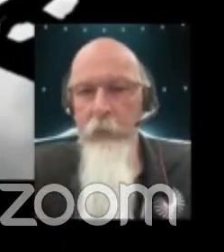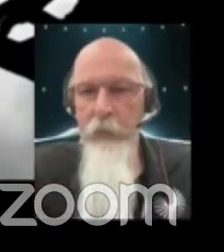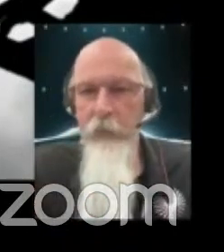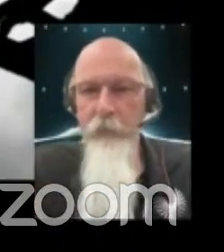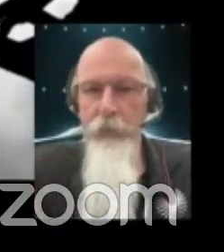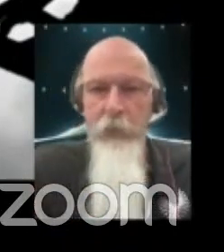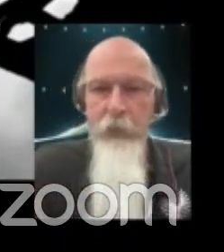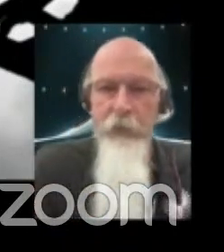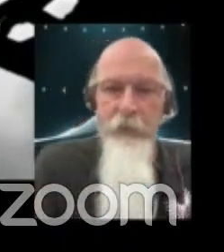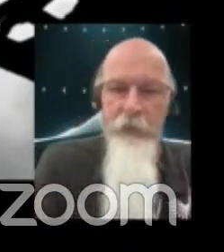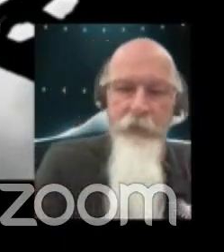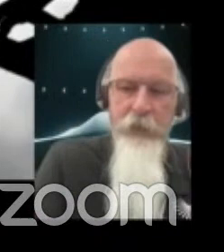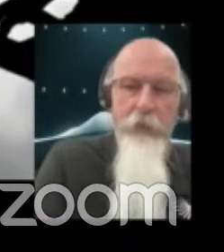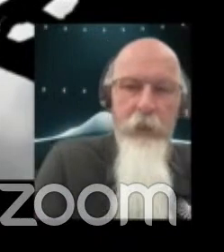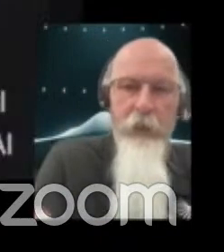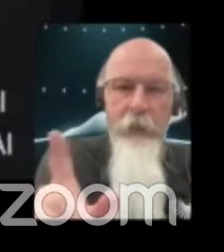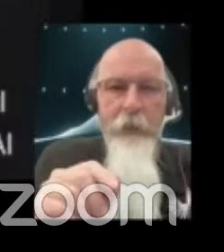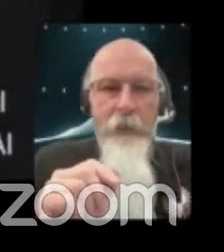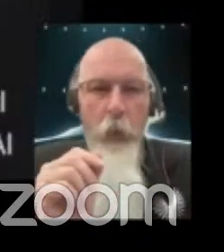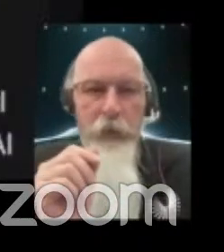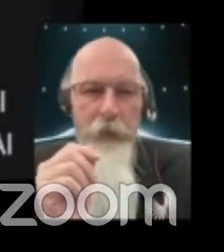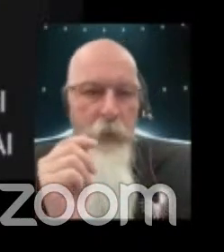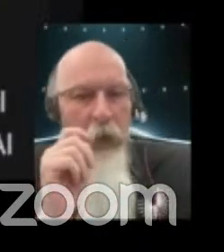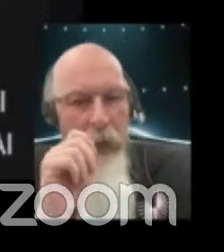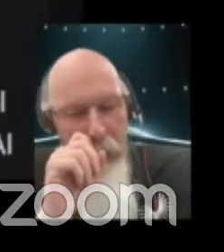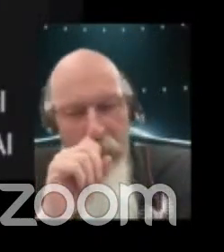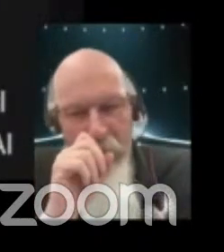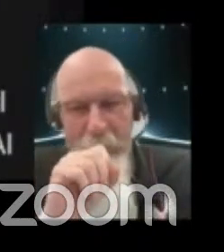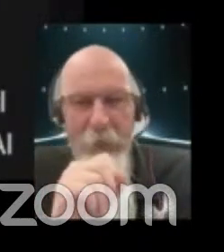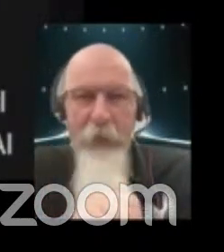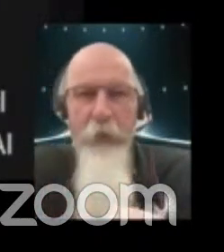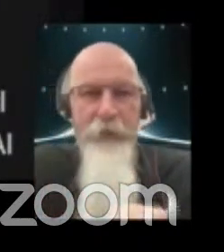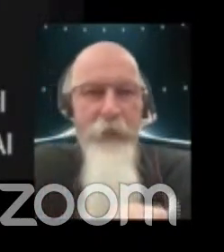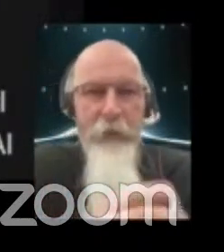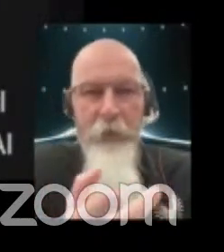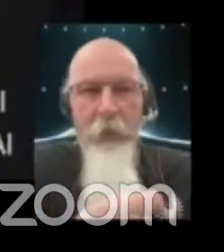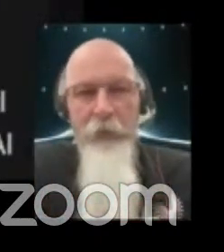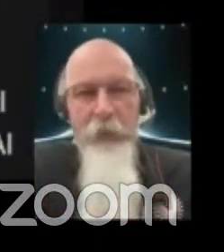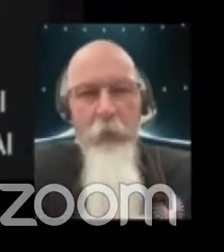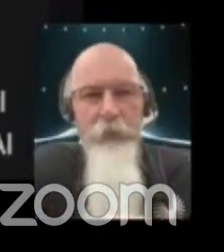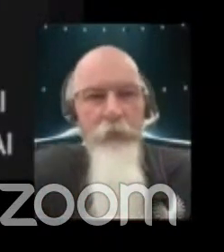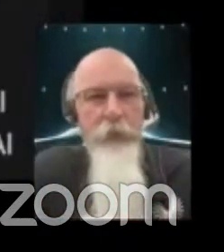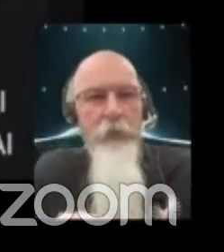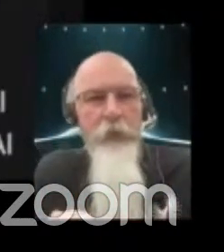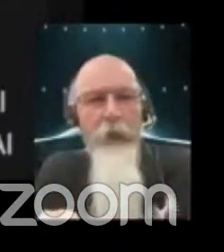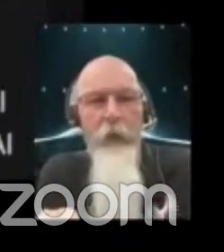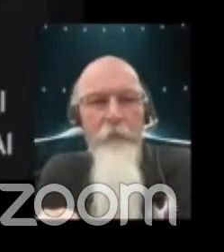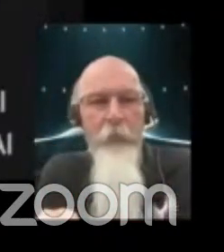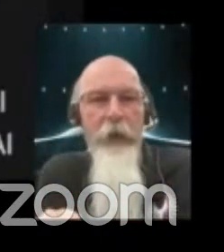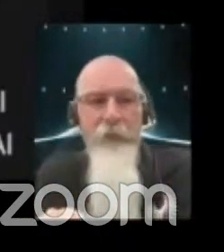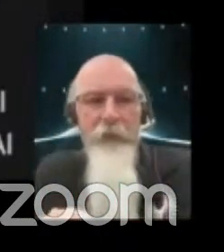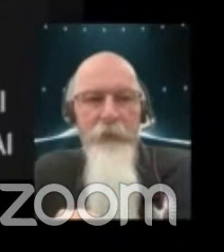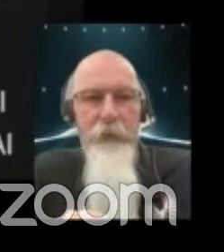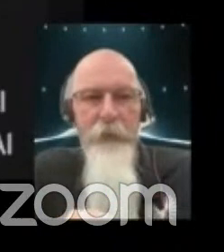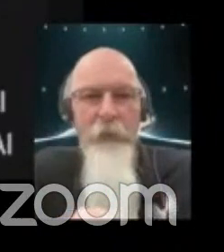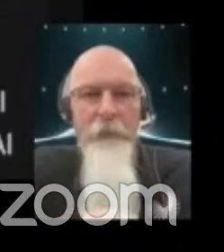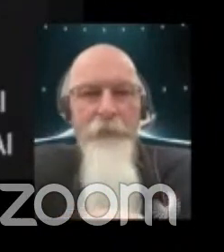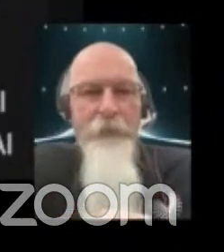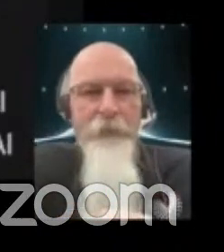conversation clean but unfortunately it doesn't necessarily which is why I asked it a question if you notice the question do you think you have